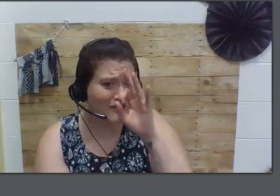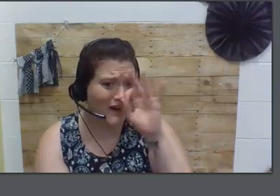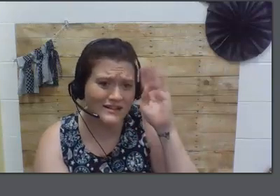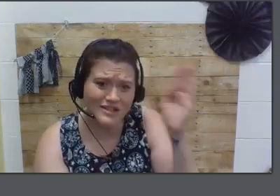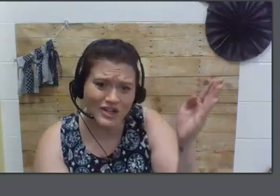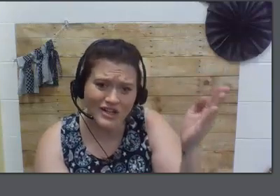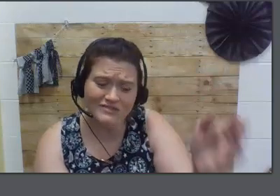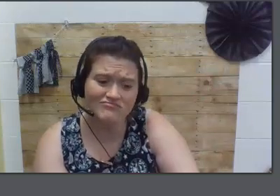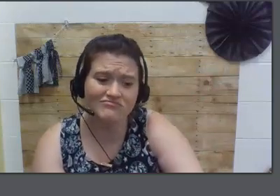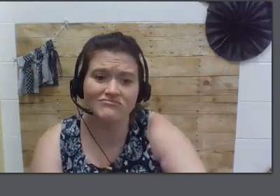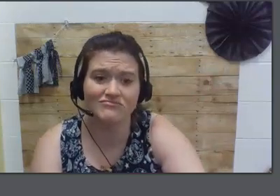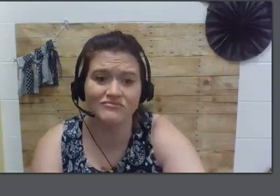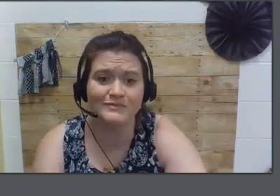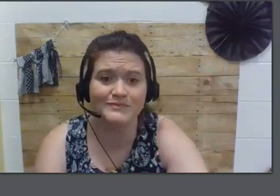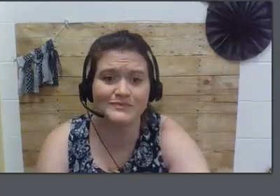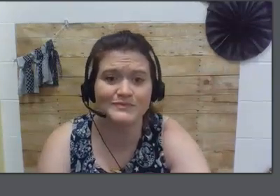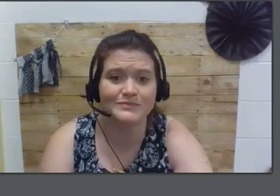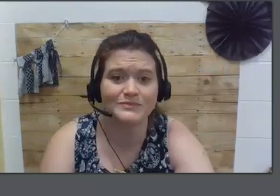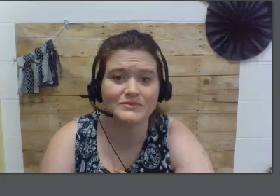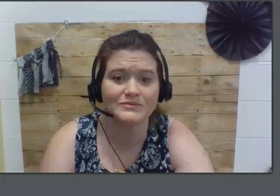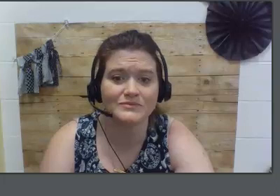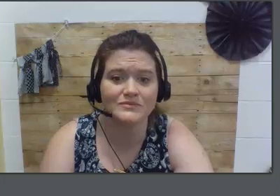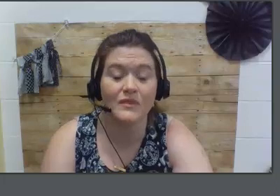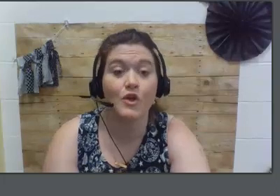Mr. Fox, sir.